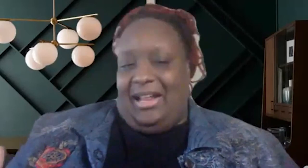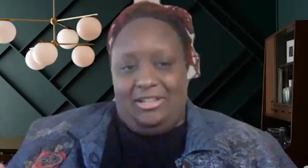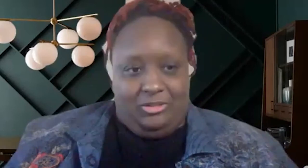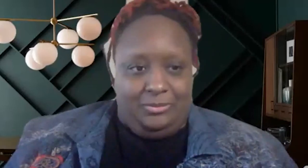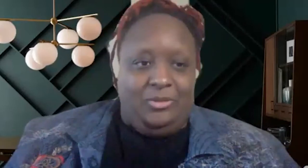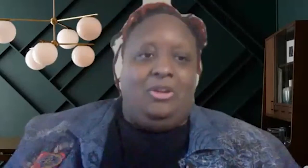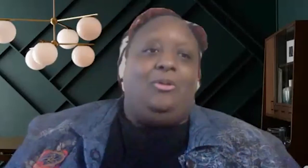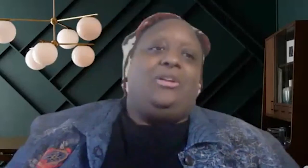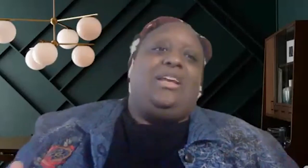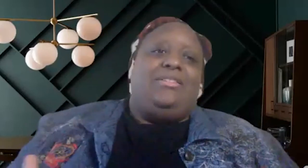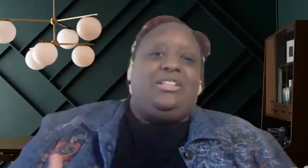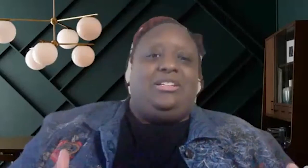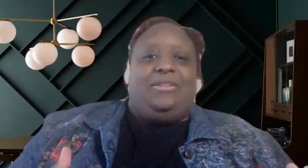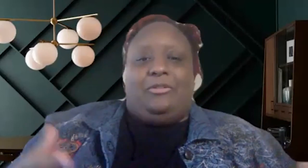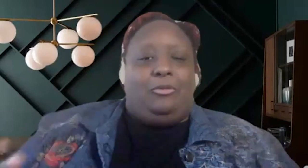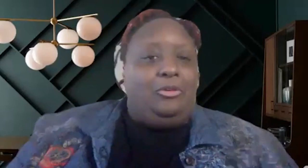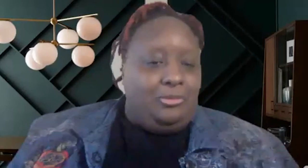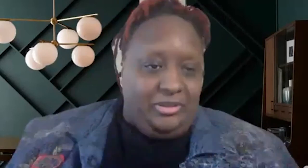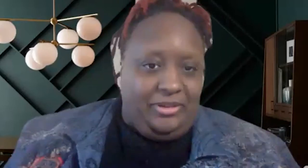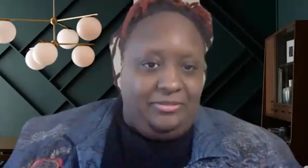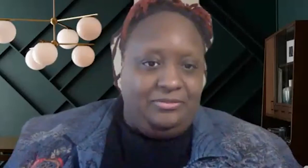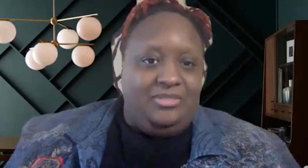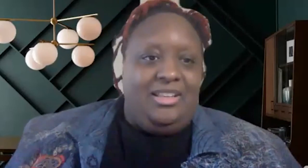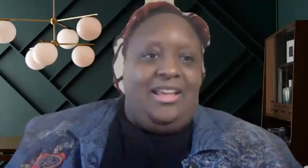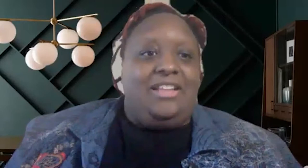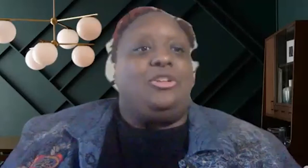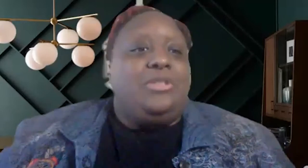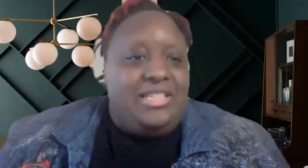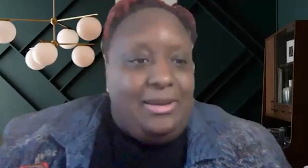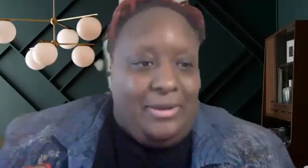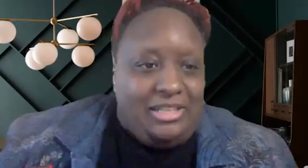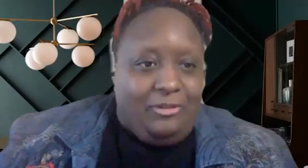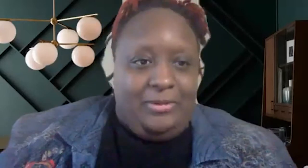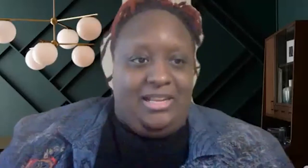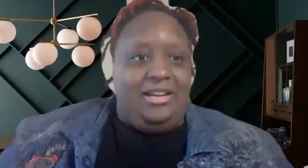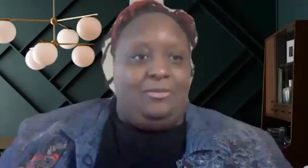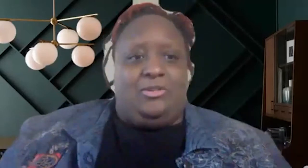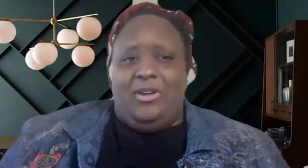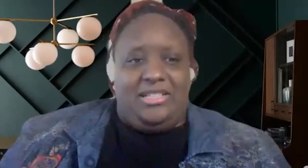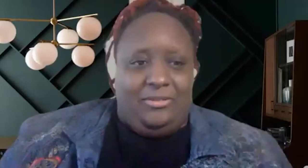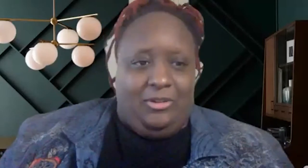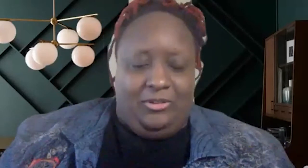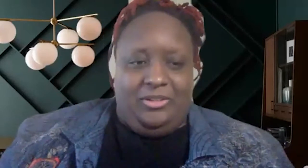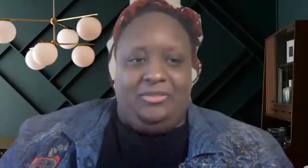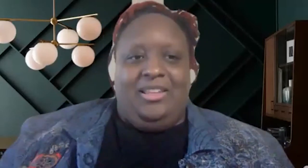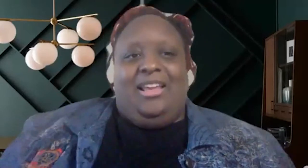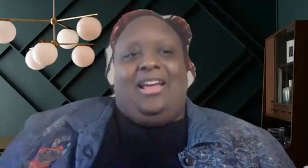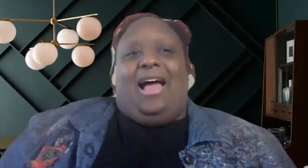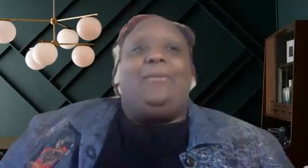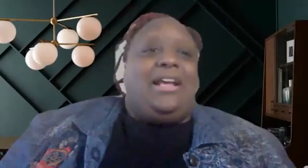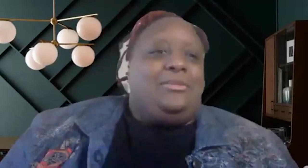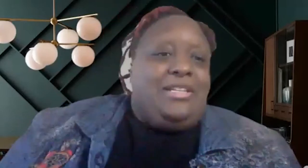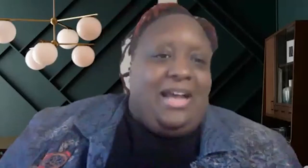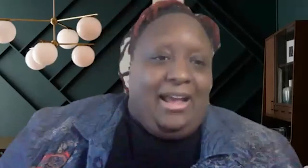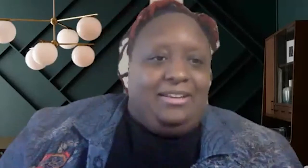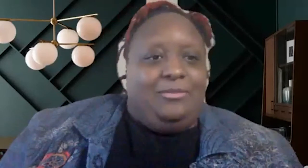given classroom or in any given room even. And so seeing myself represented was very difficult. I